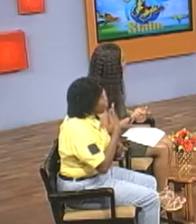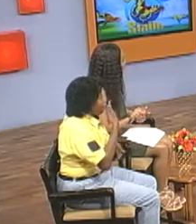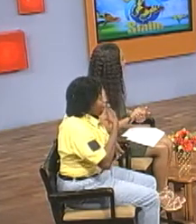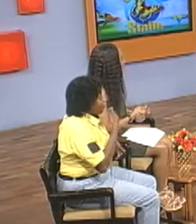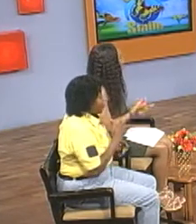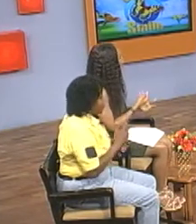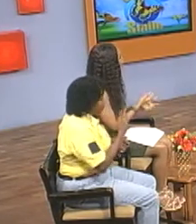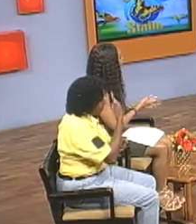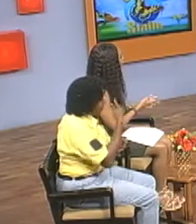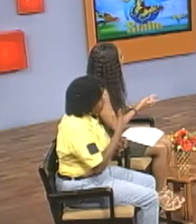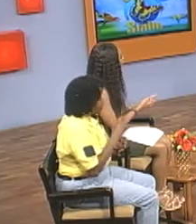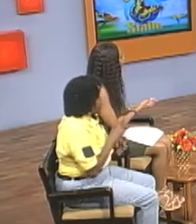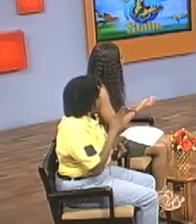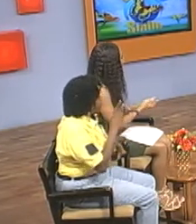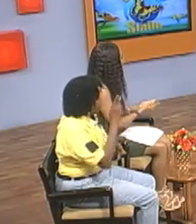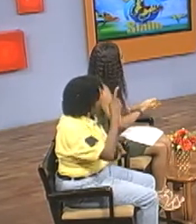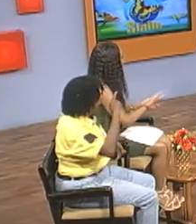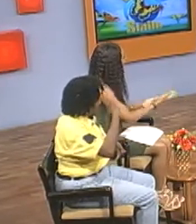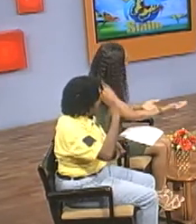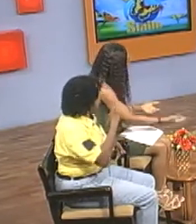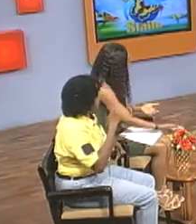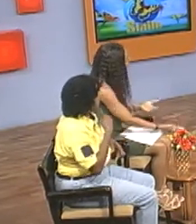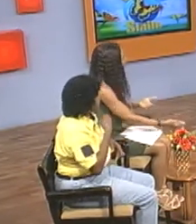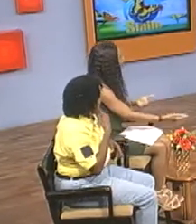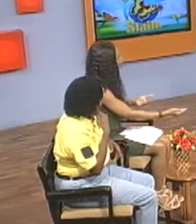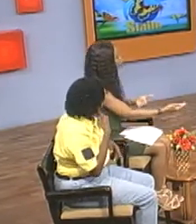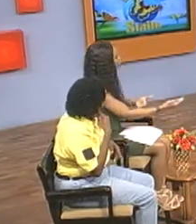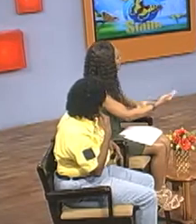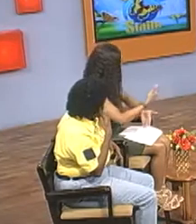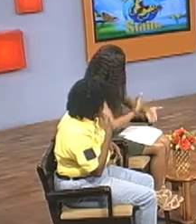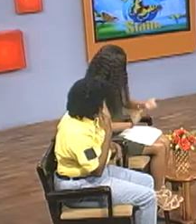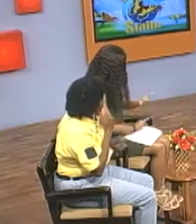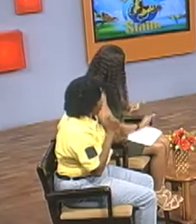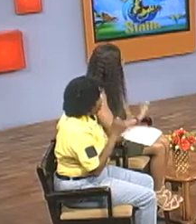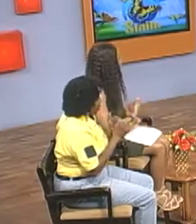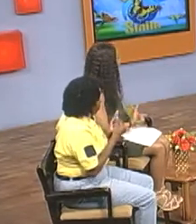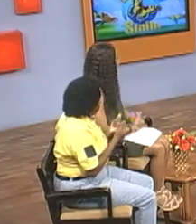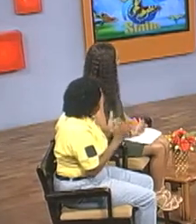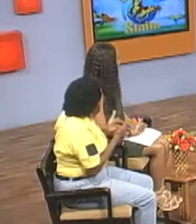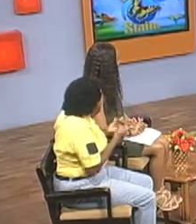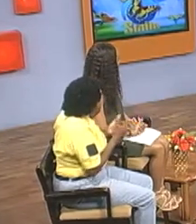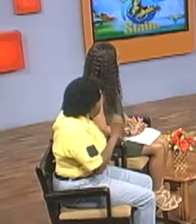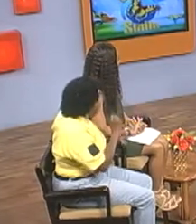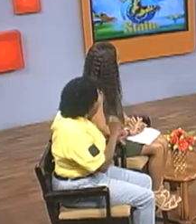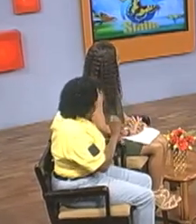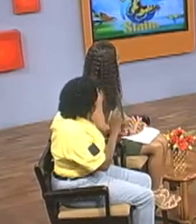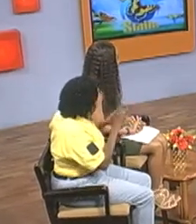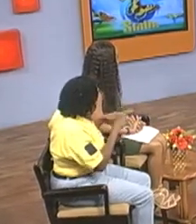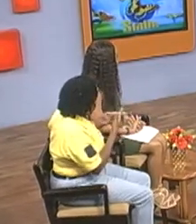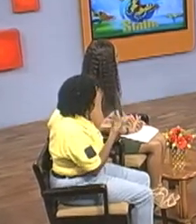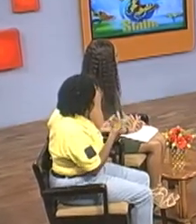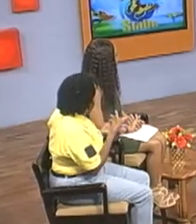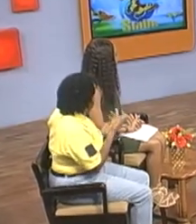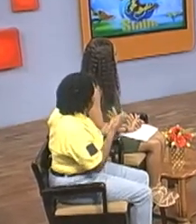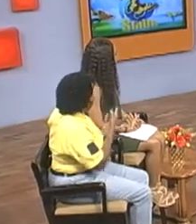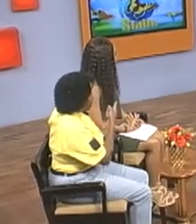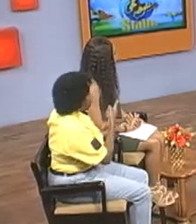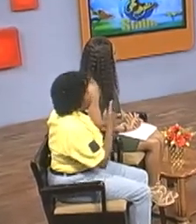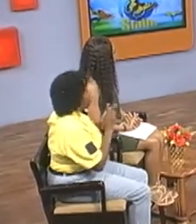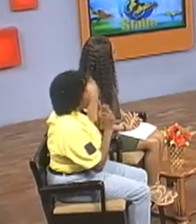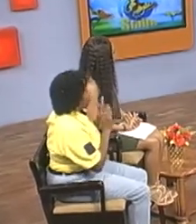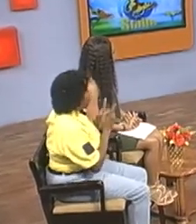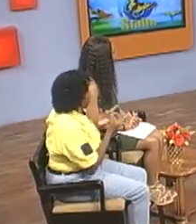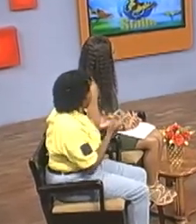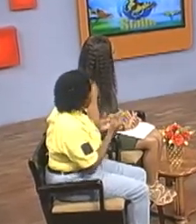allowed to speak. So, how has it been working with somebody who that's their reality? Alright, for me, I